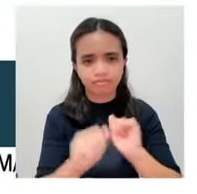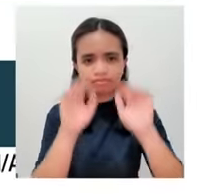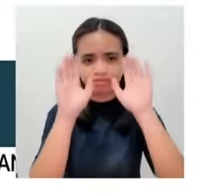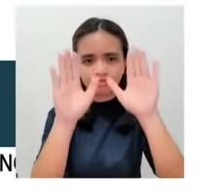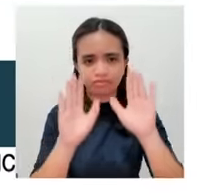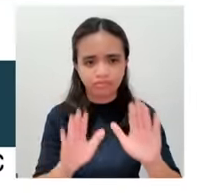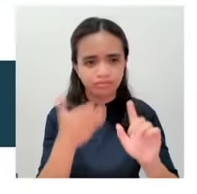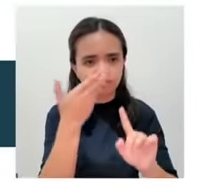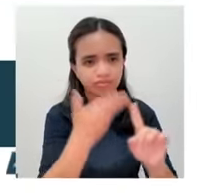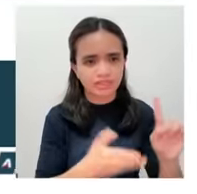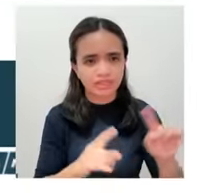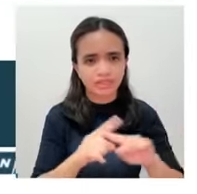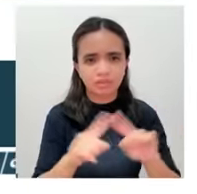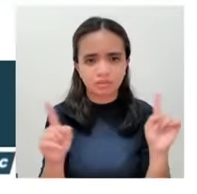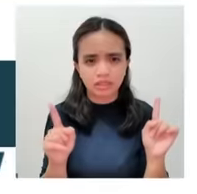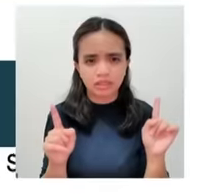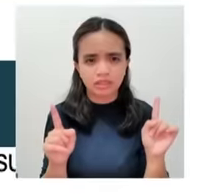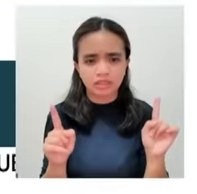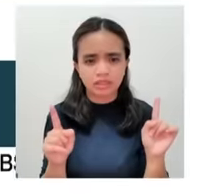being, but someone